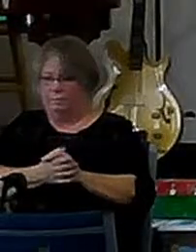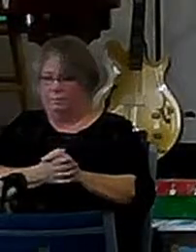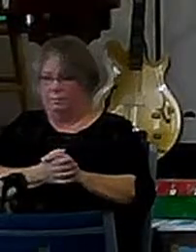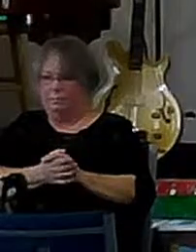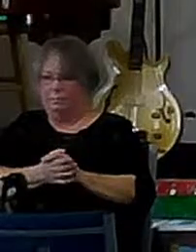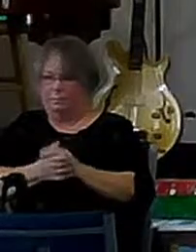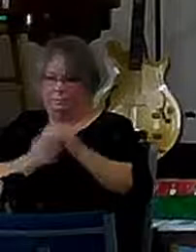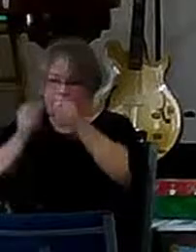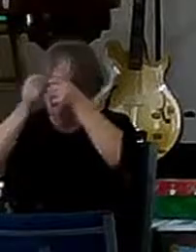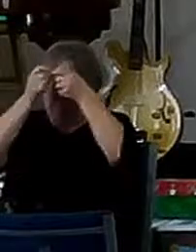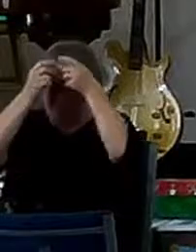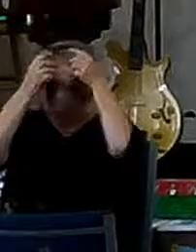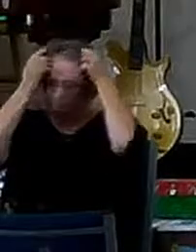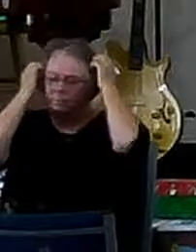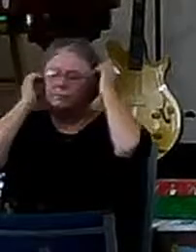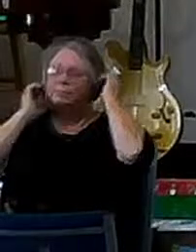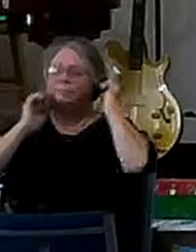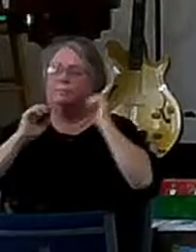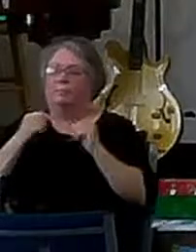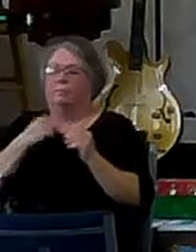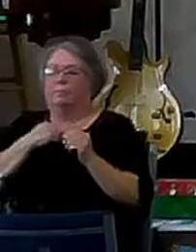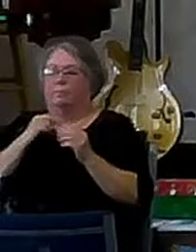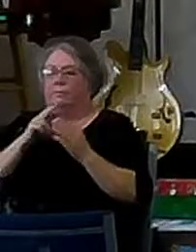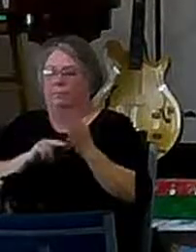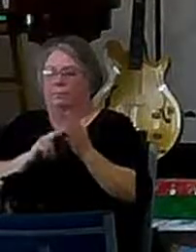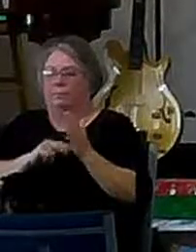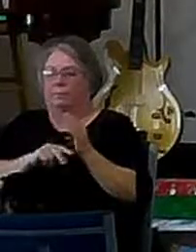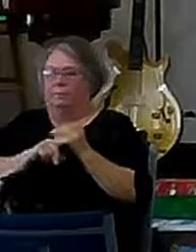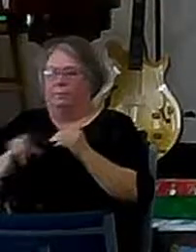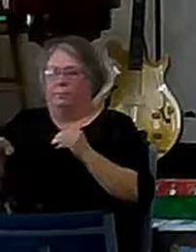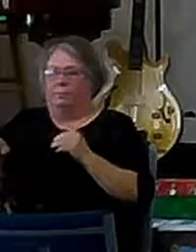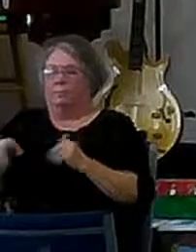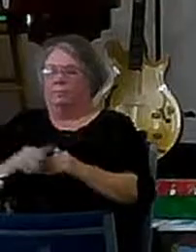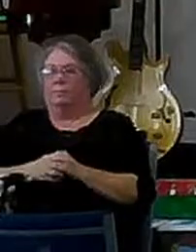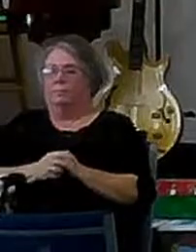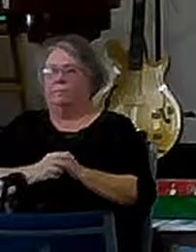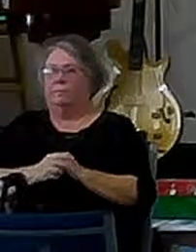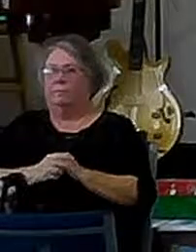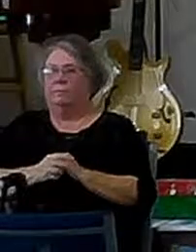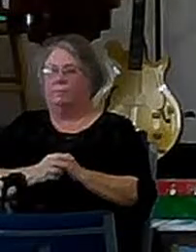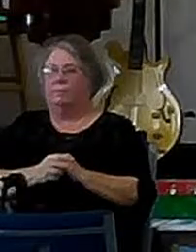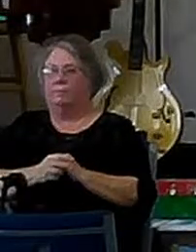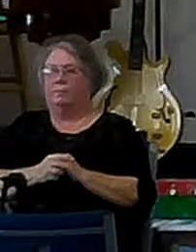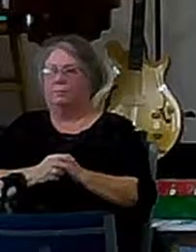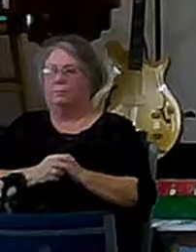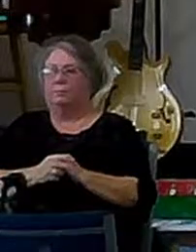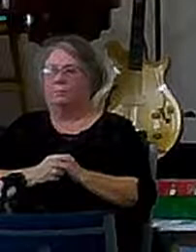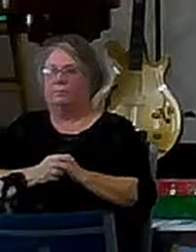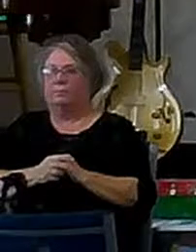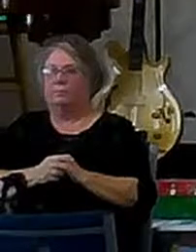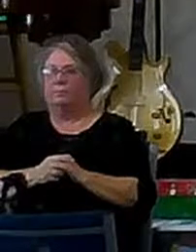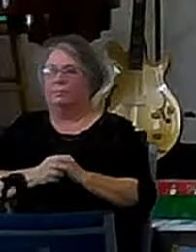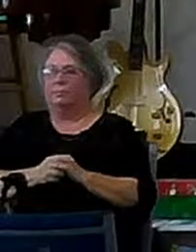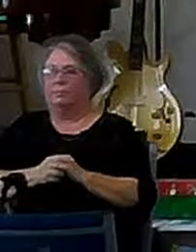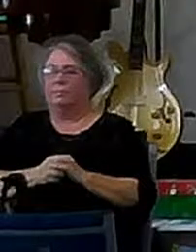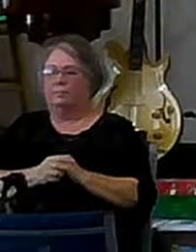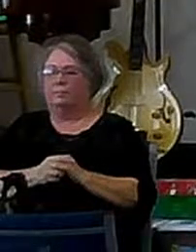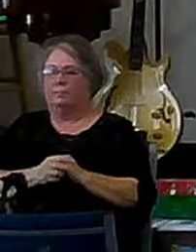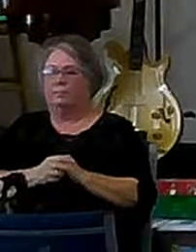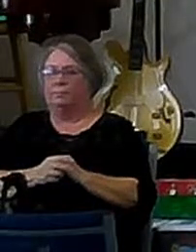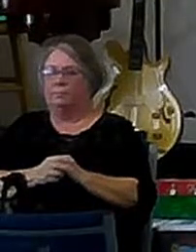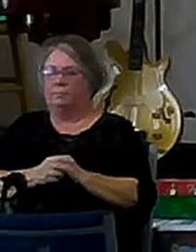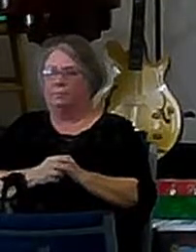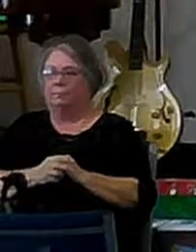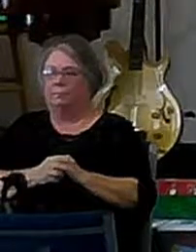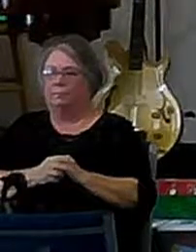Martin Luther makes this comment. Let me just read this to you because I am in awe of verse 3. I am not claiming that verse